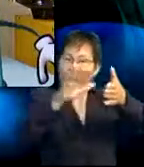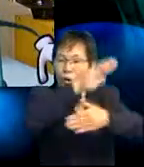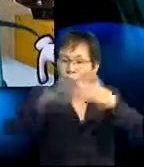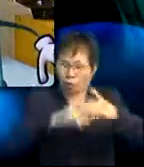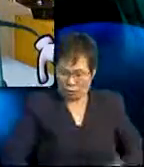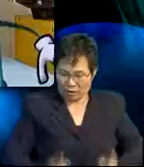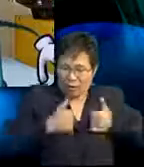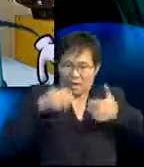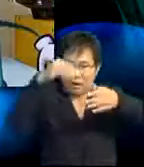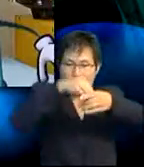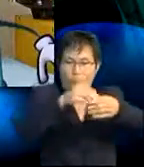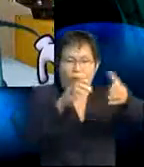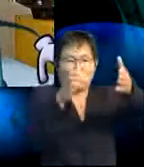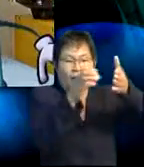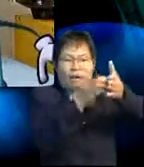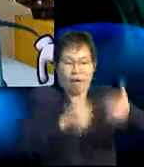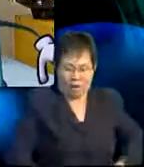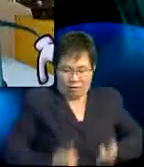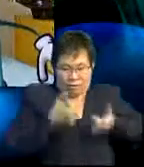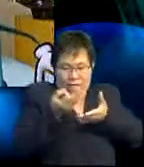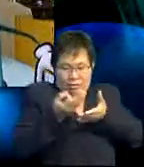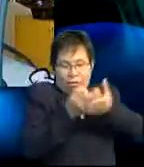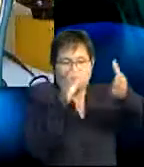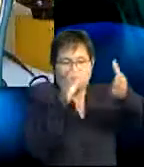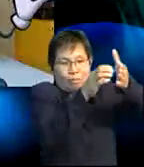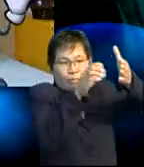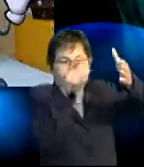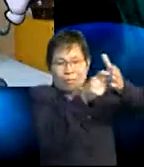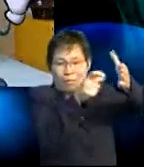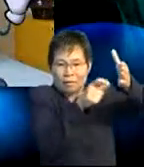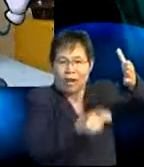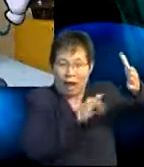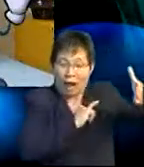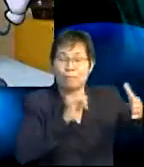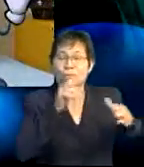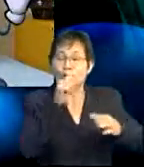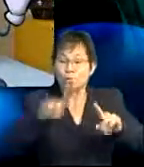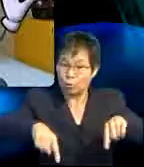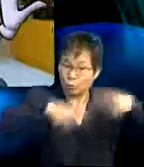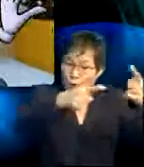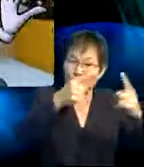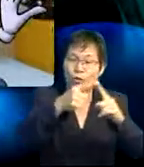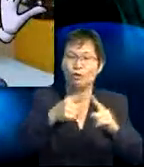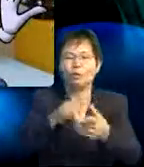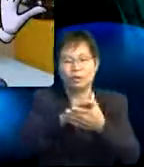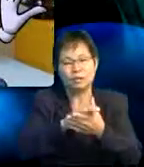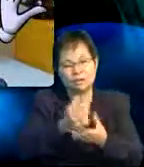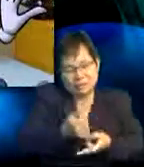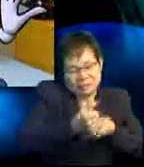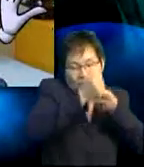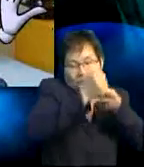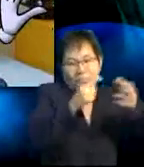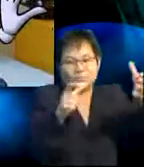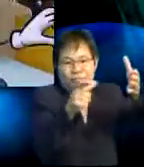your addresses in my address file and I'm going to save